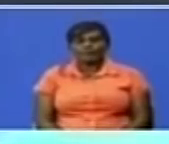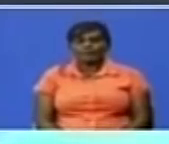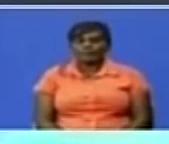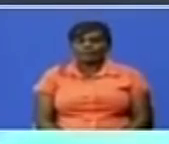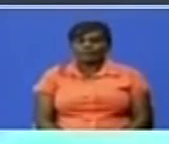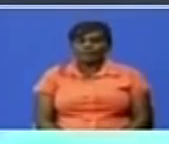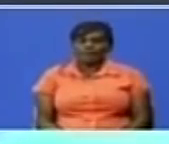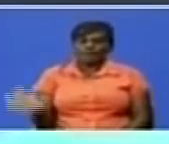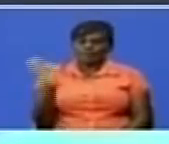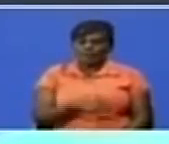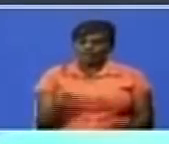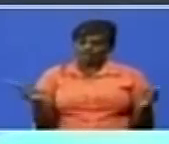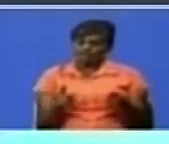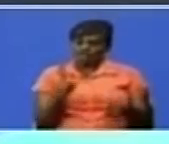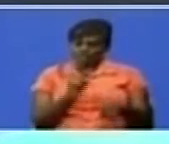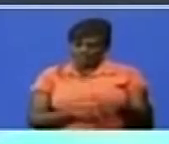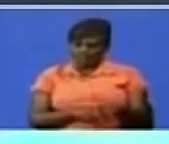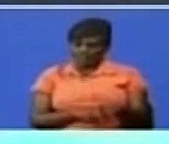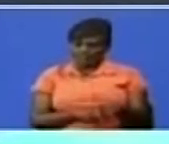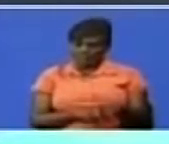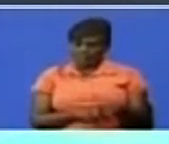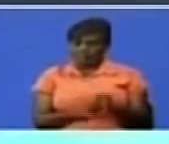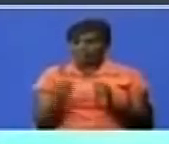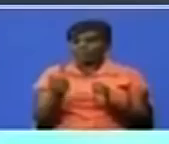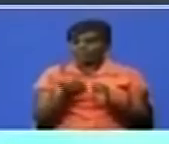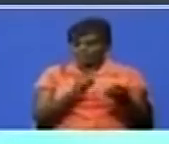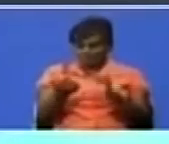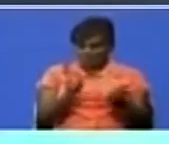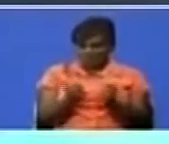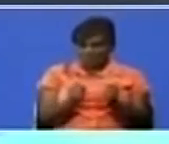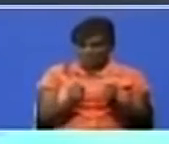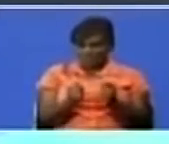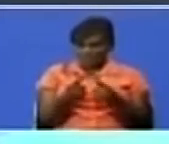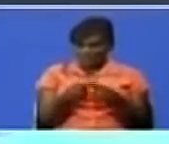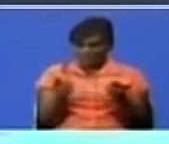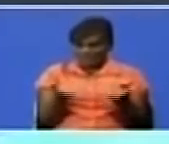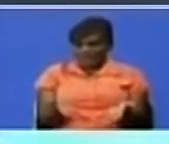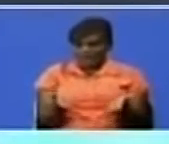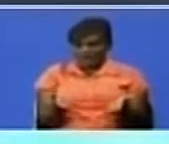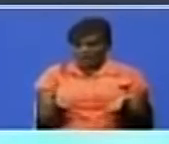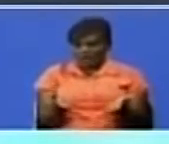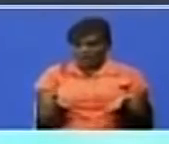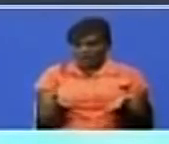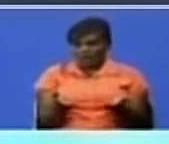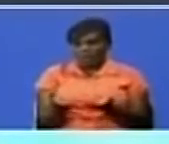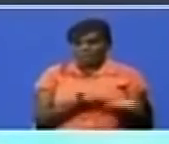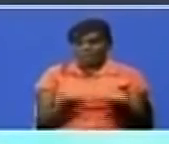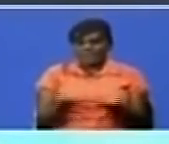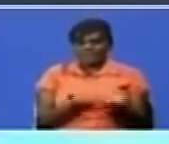Na mtarejea tena katika muda usio mrefu na taarifa za michezo, lakini kwa sasa tupate soko la hisa.